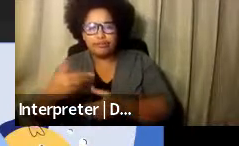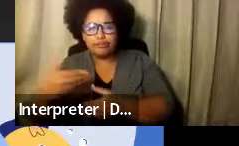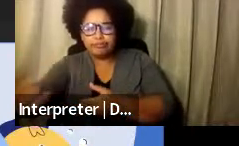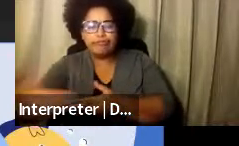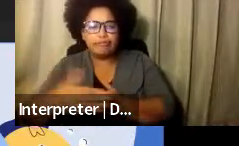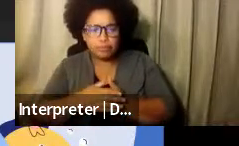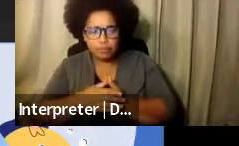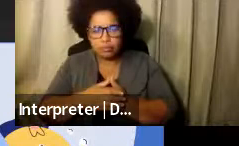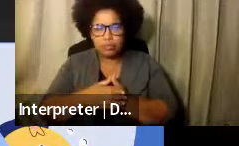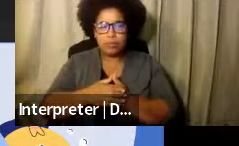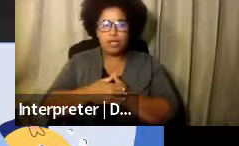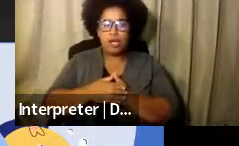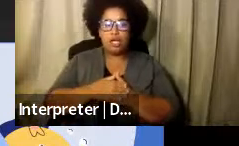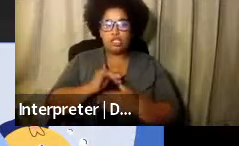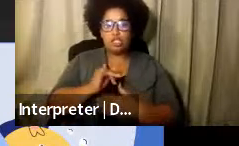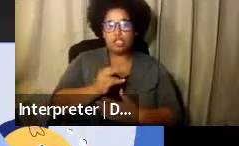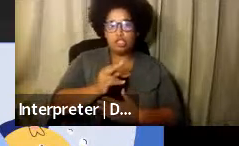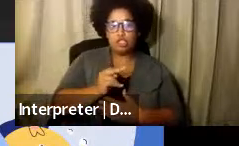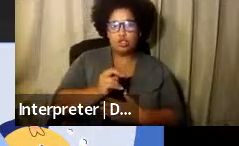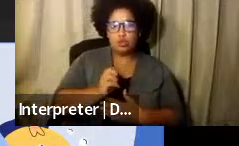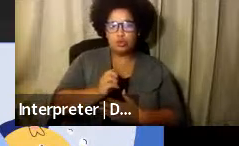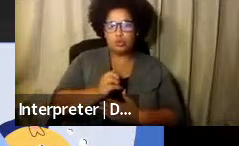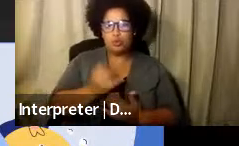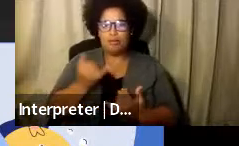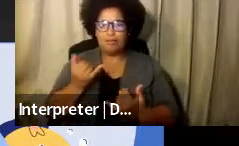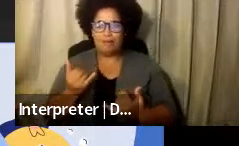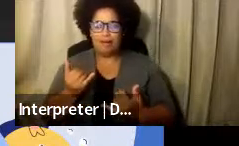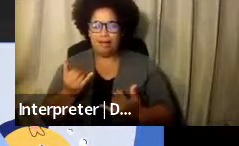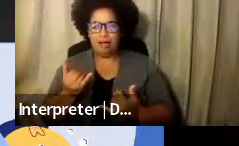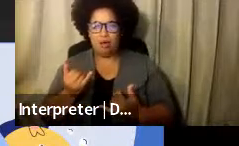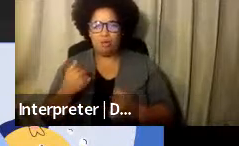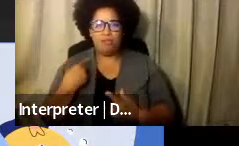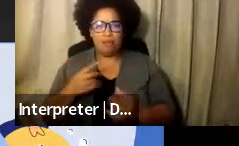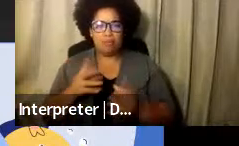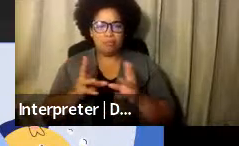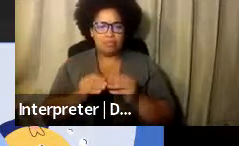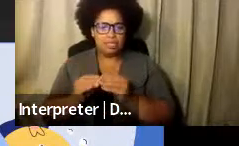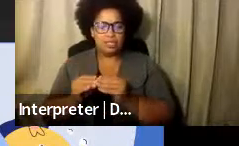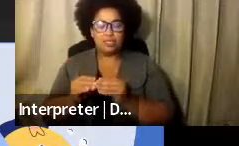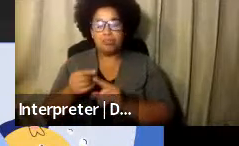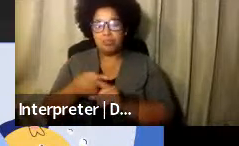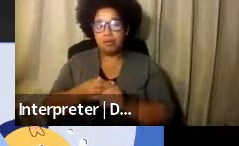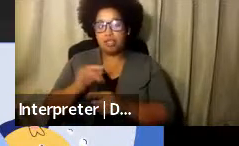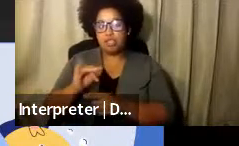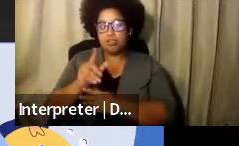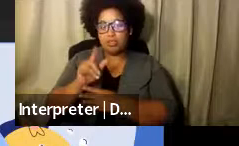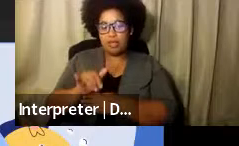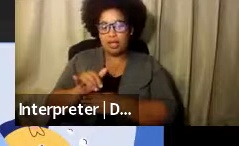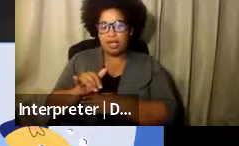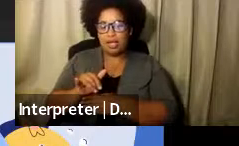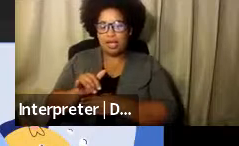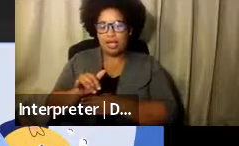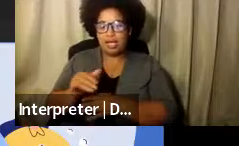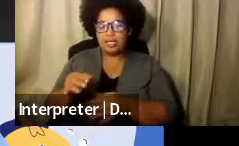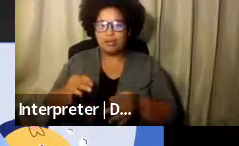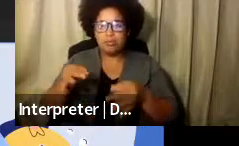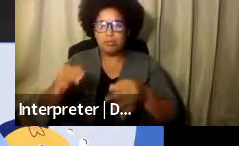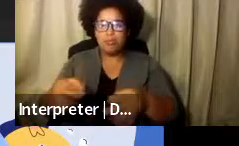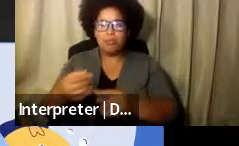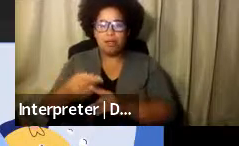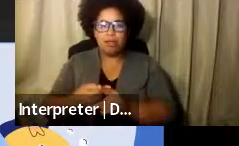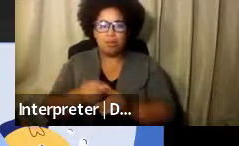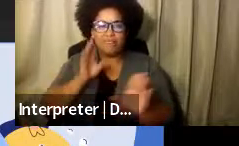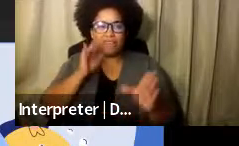Between June and now, we've had a number of CAG meetings. I just wanted to mention in July, this has been pushed back a month. In July, we focused